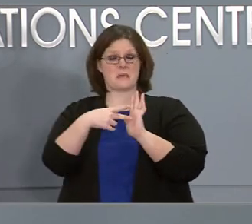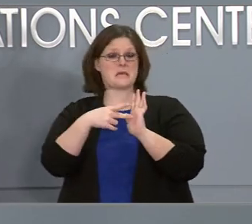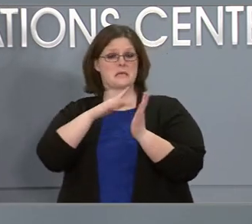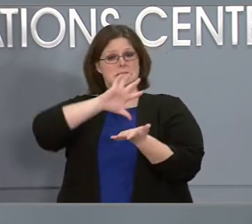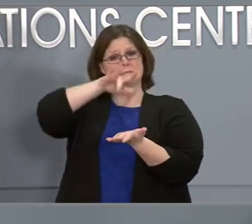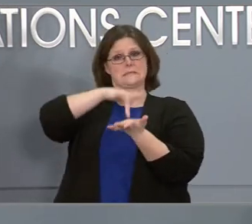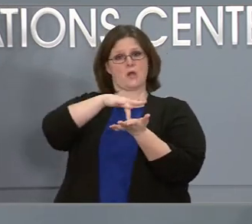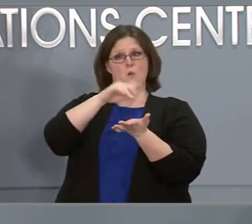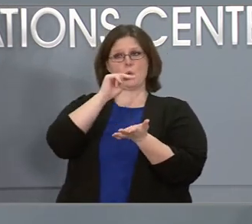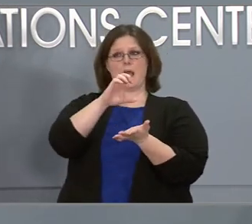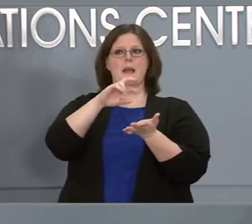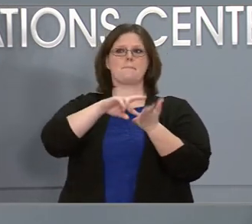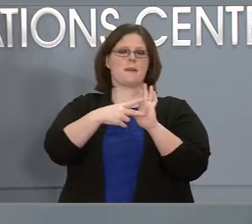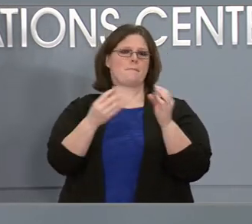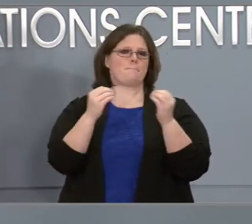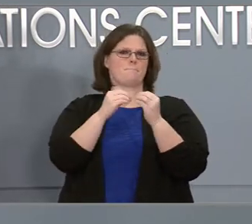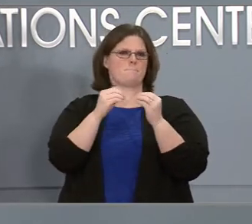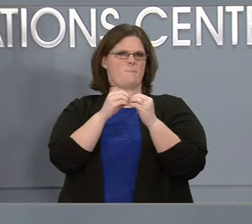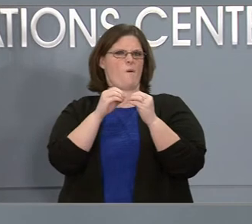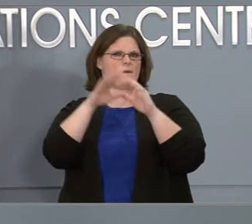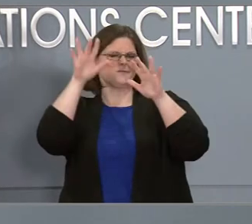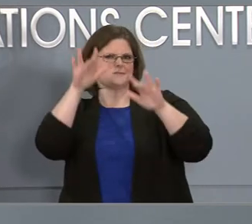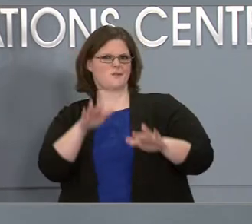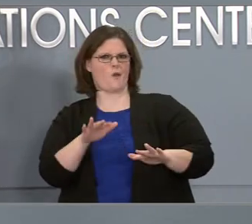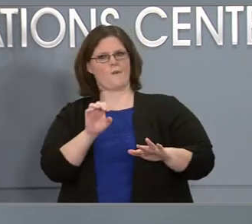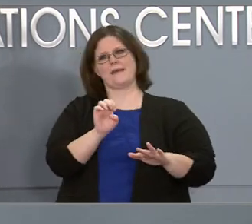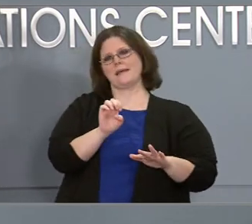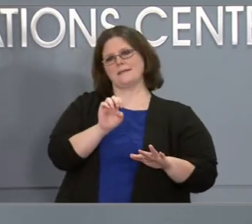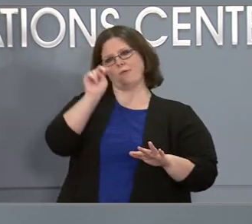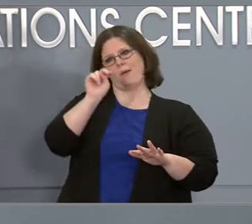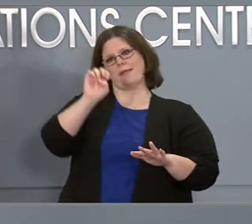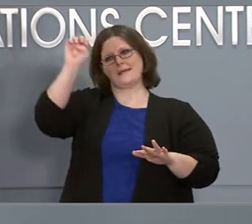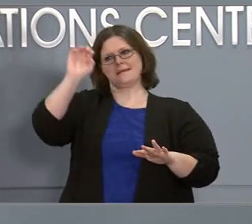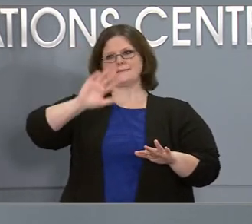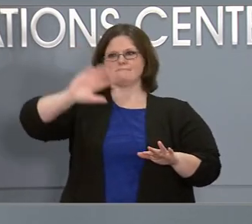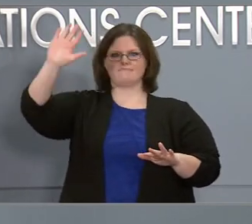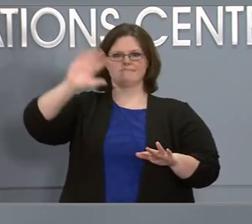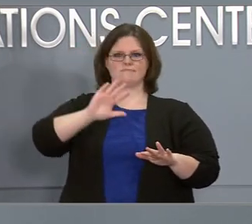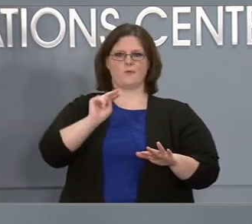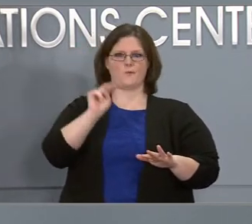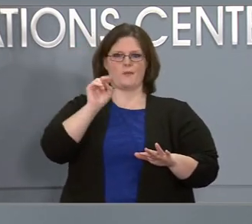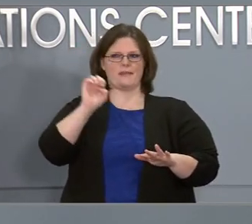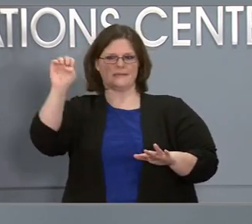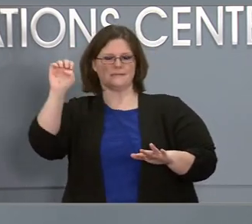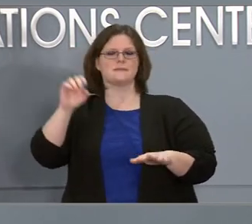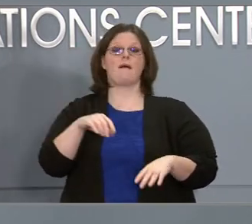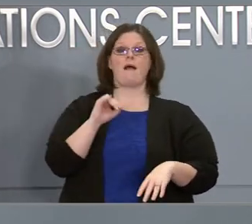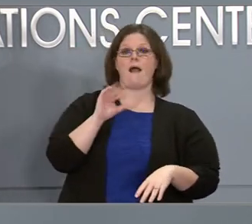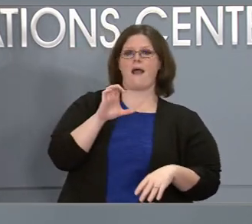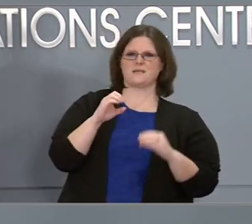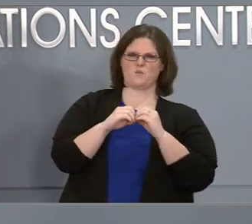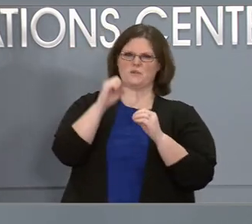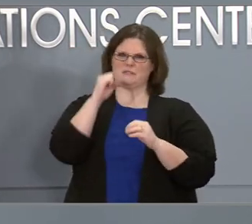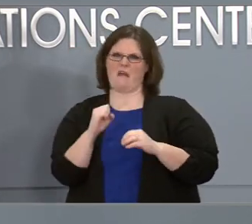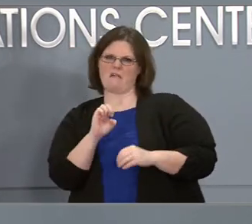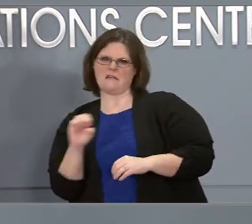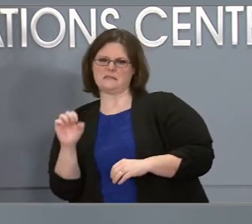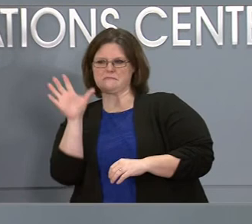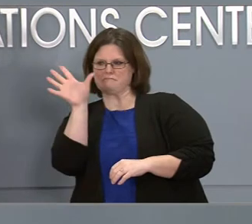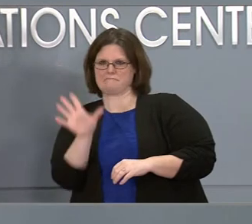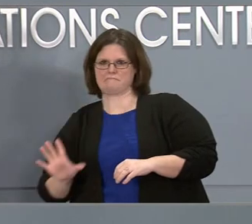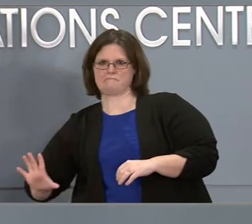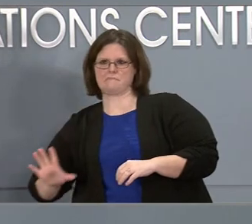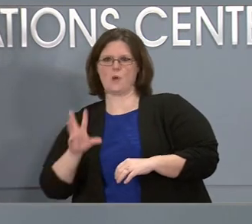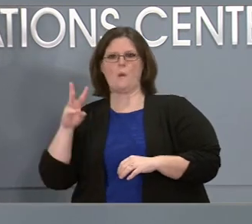North Carolina. The most significant snowfall is now expected in the northeastern counties, and the biggest ice impacts in the southeast counties, stretching